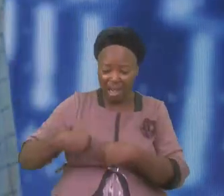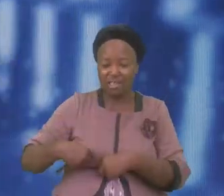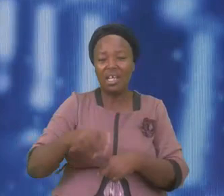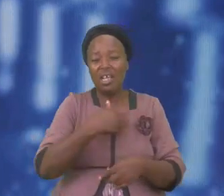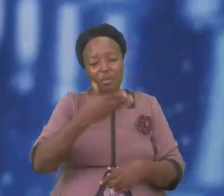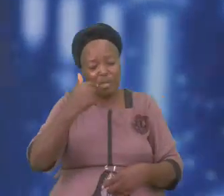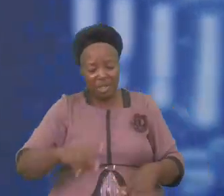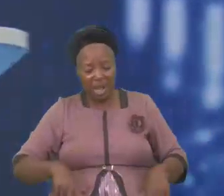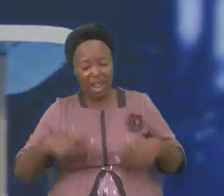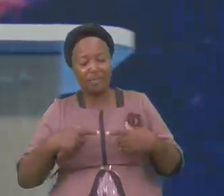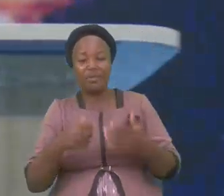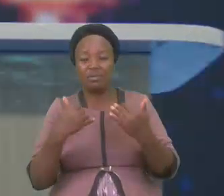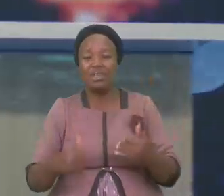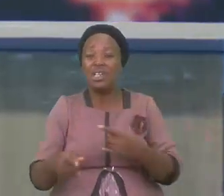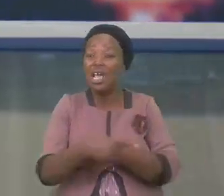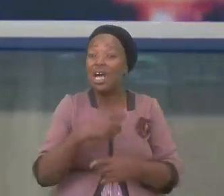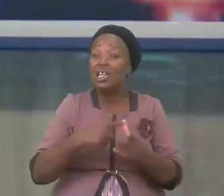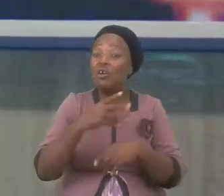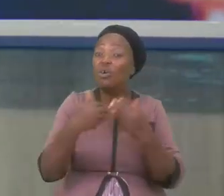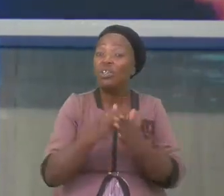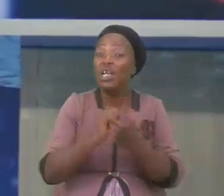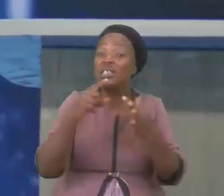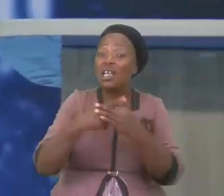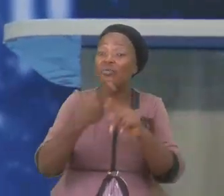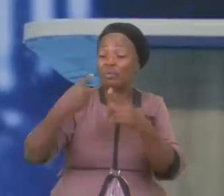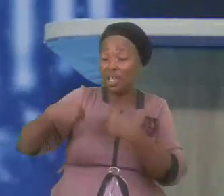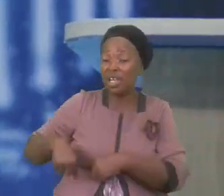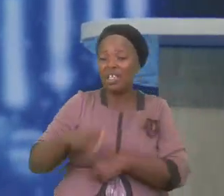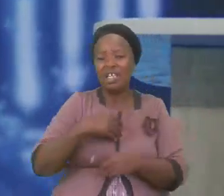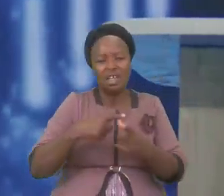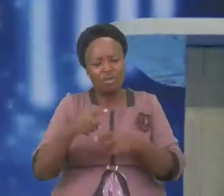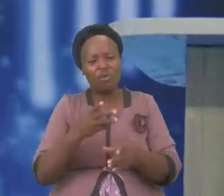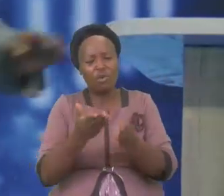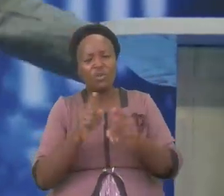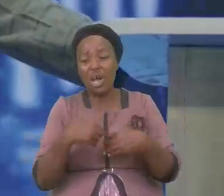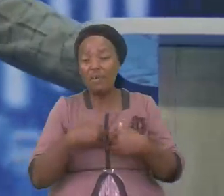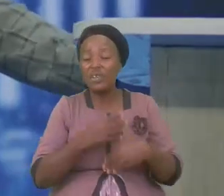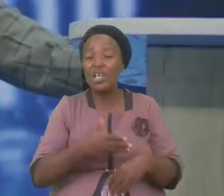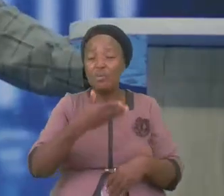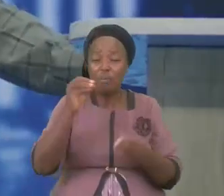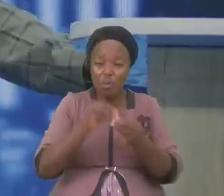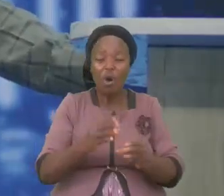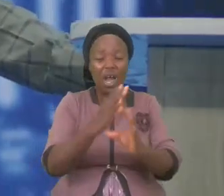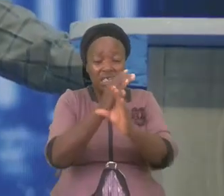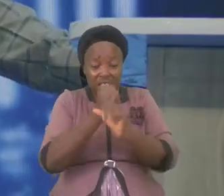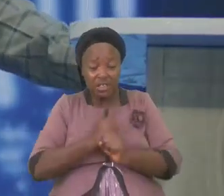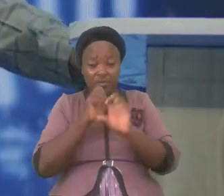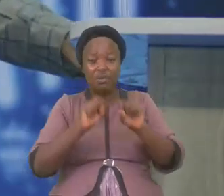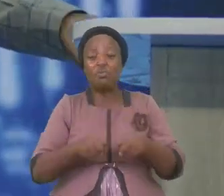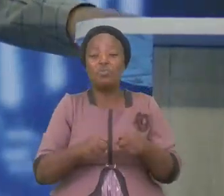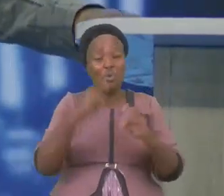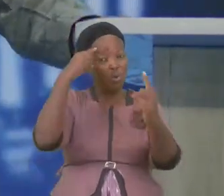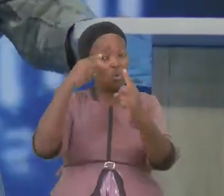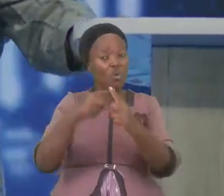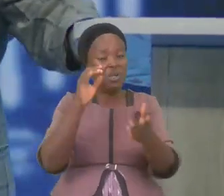A more achievable goal that from today. It starts from the earth. And if you will make up your mind and